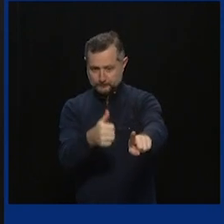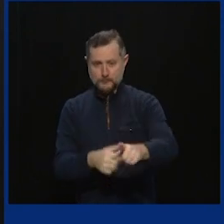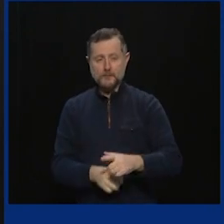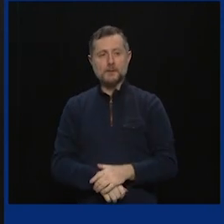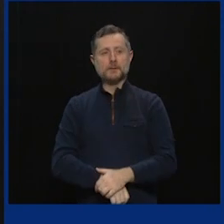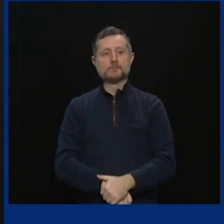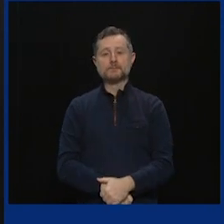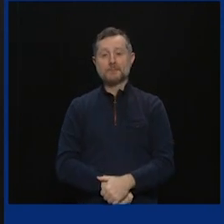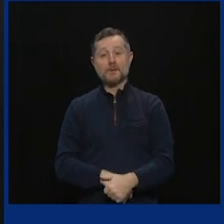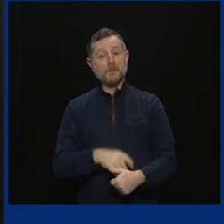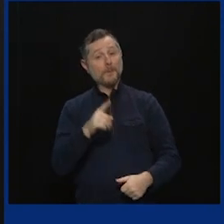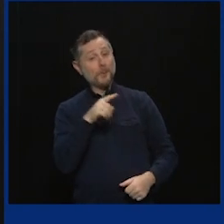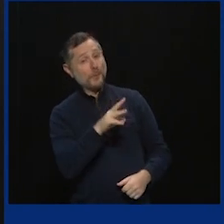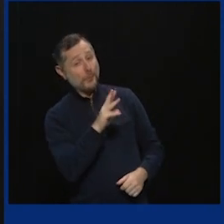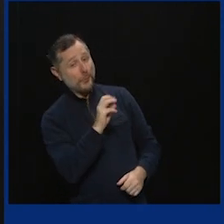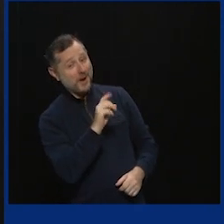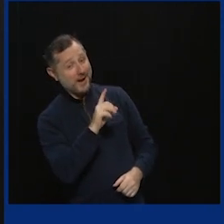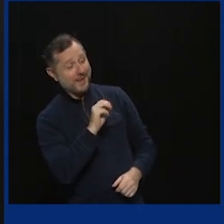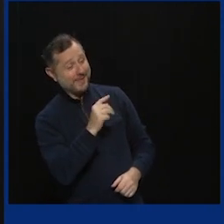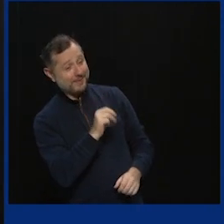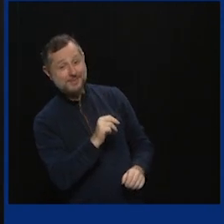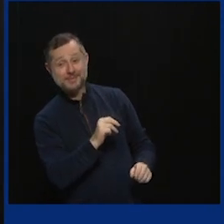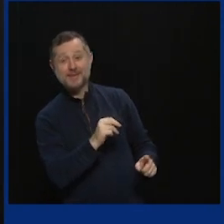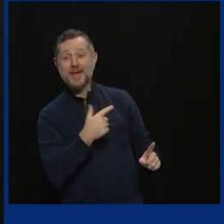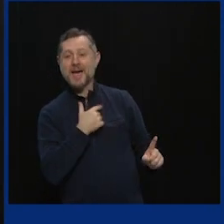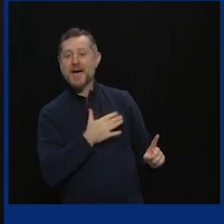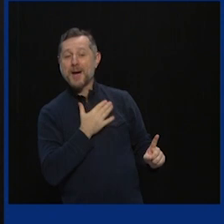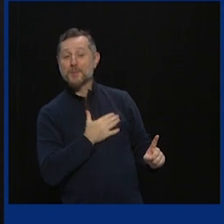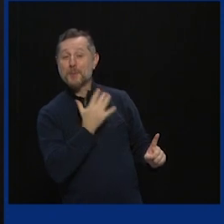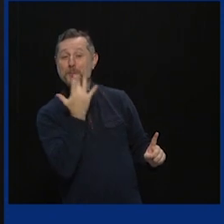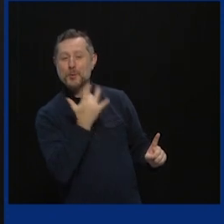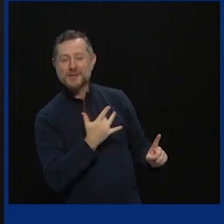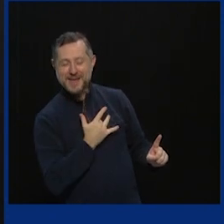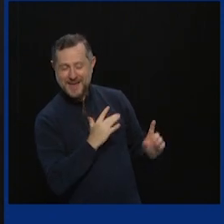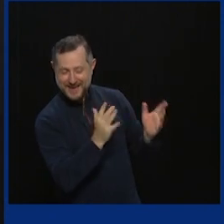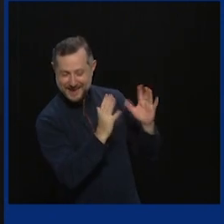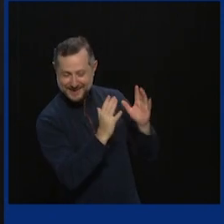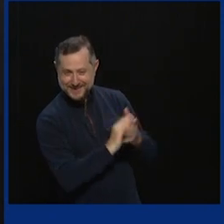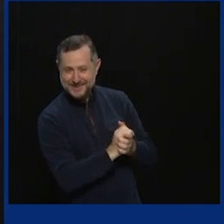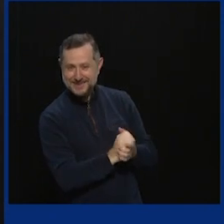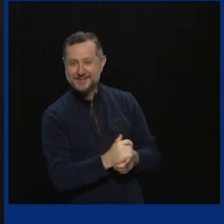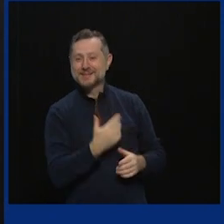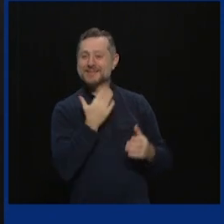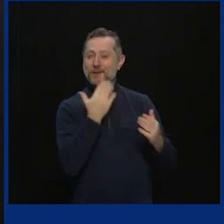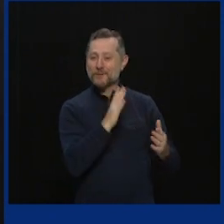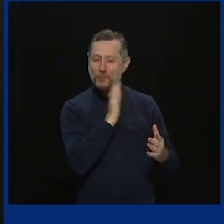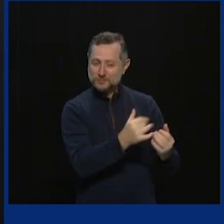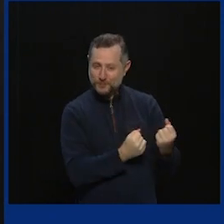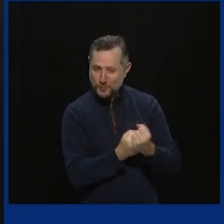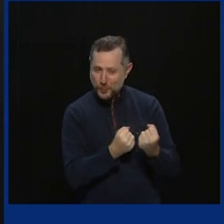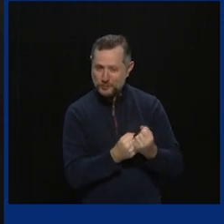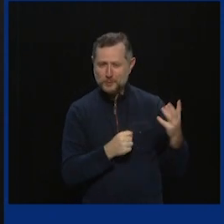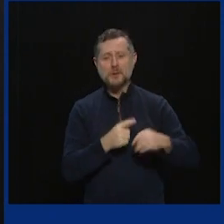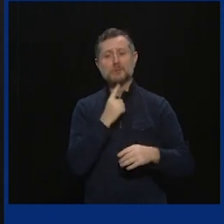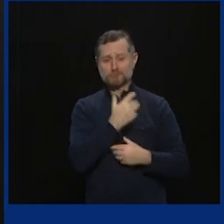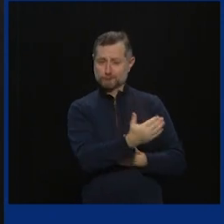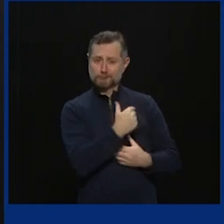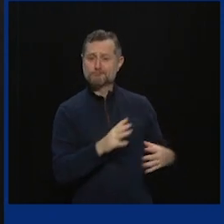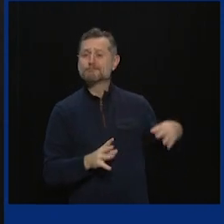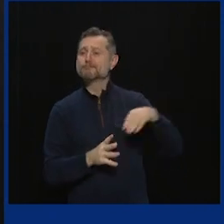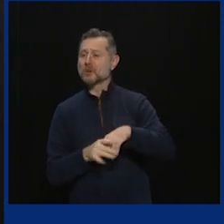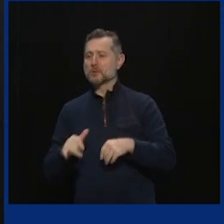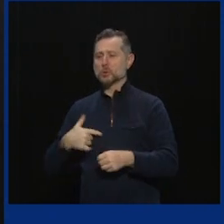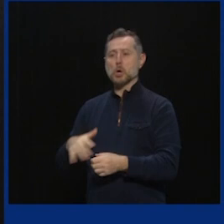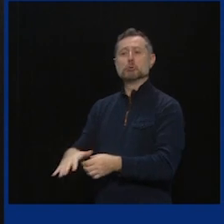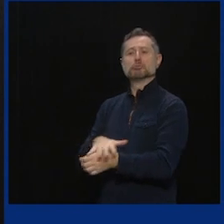Wellington, happy birthday. I want to thank you for your advocacy. You have been on the Regional Economic Development Council that Gail